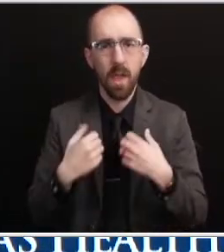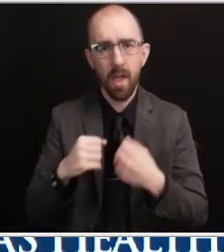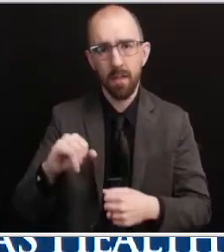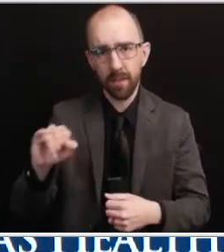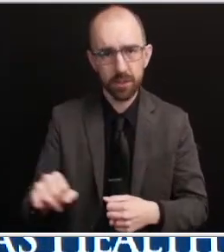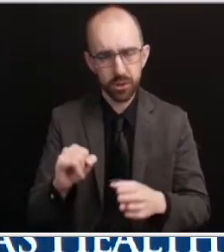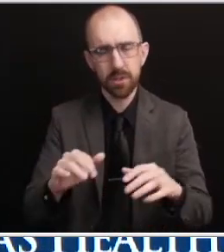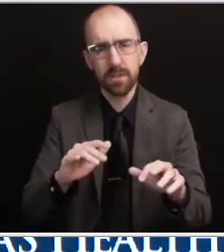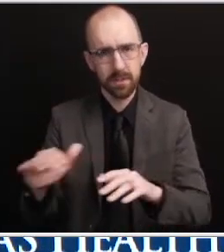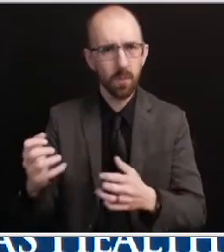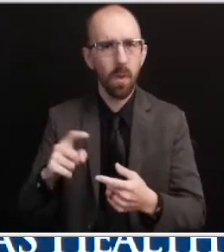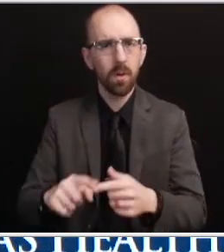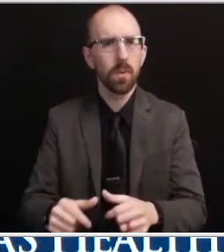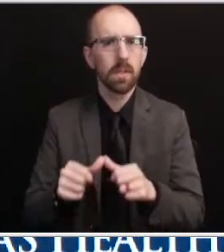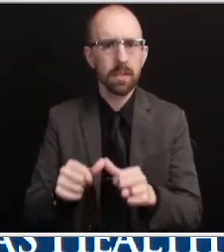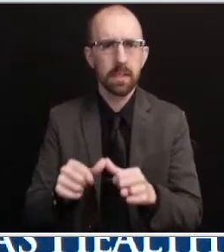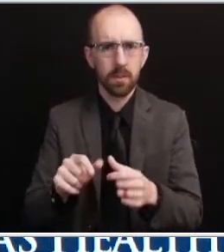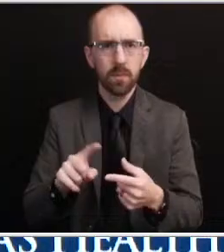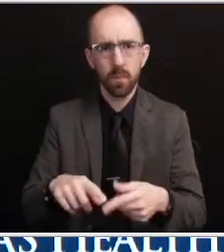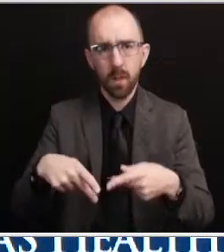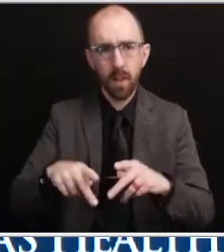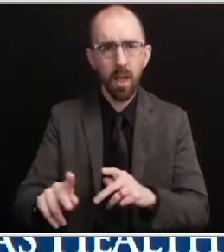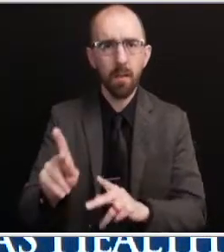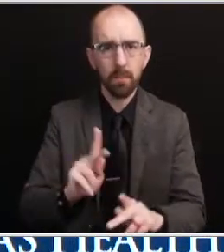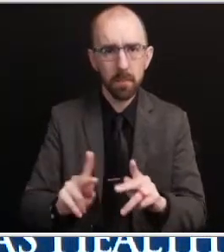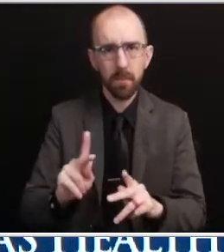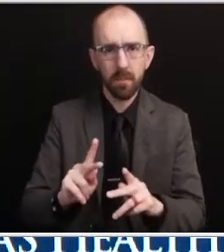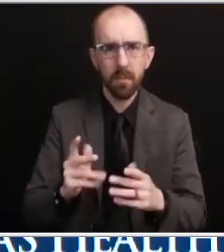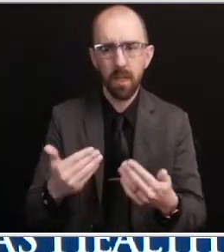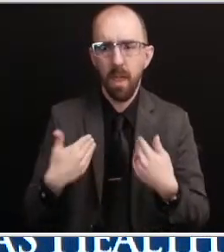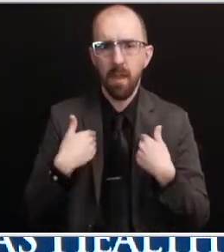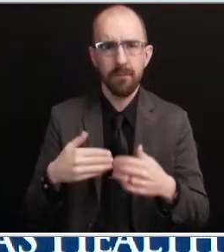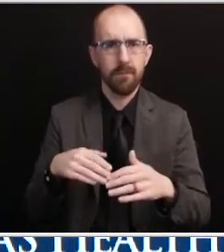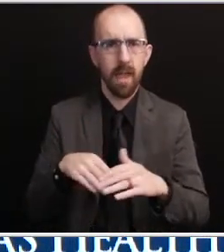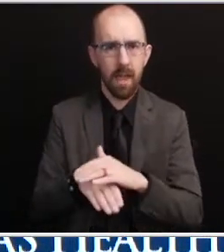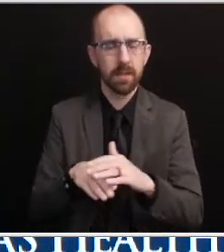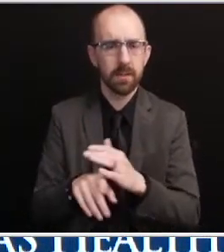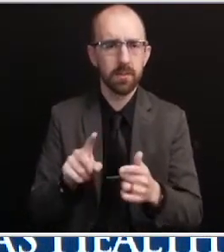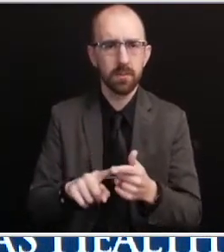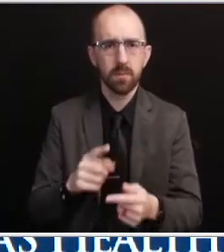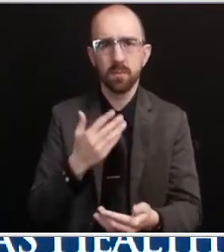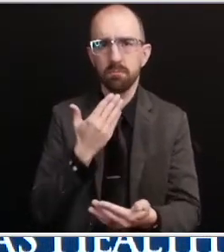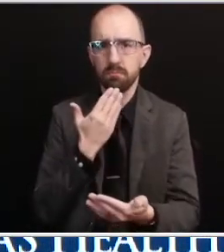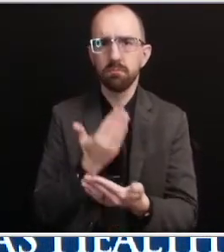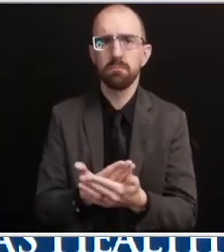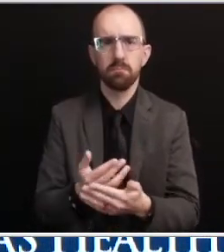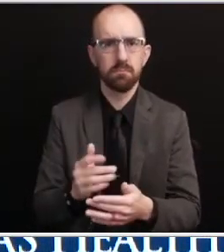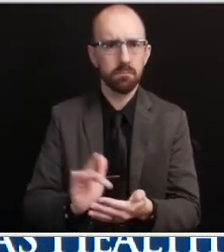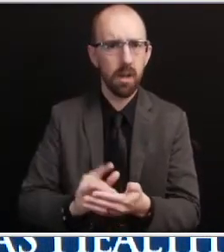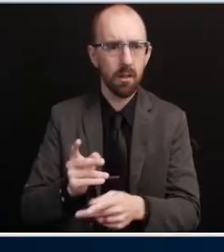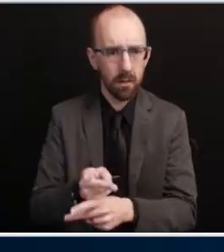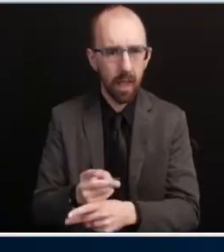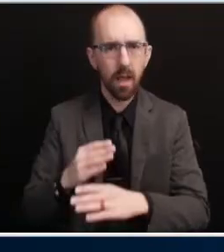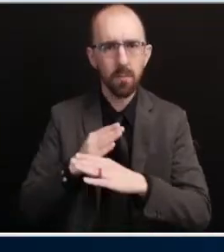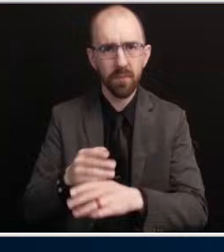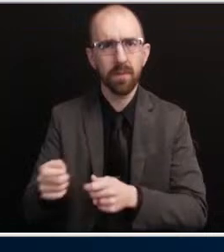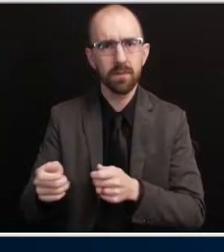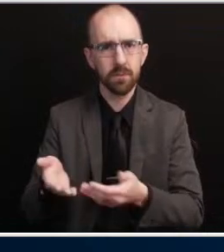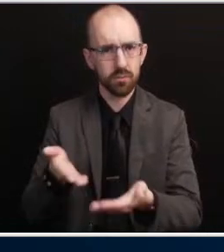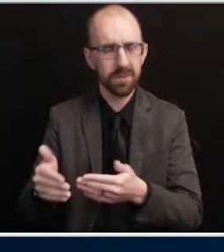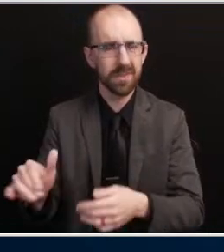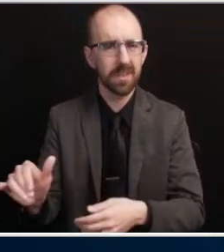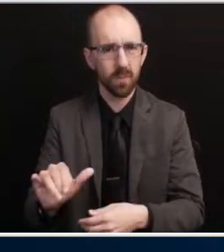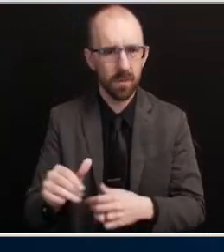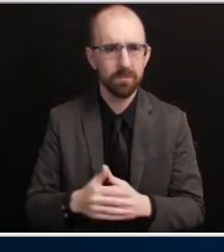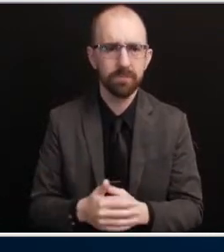want to continue to let people have access to adequate medical care and preventive services as well. Great. Thanks, Dana.